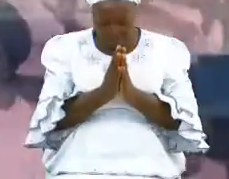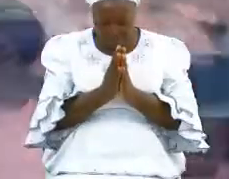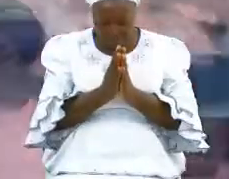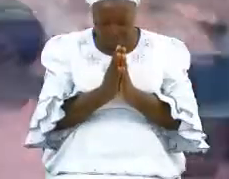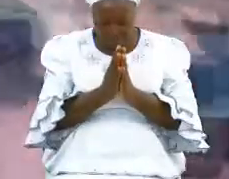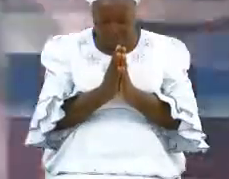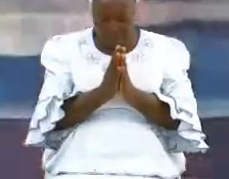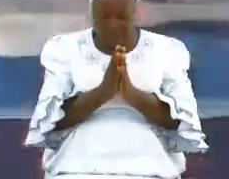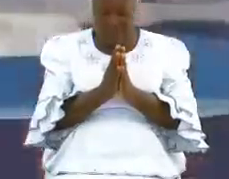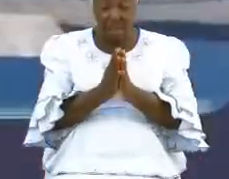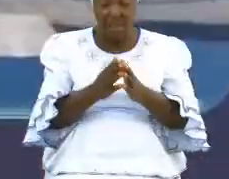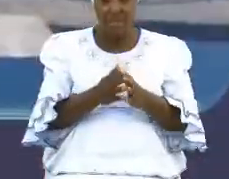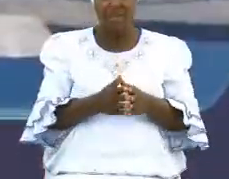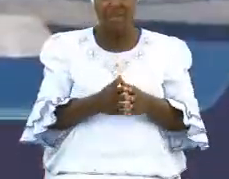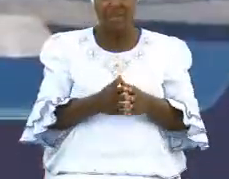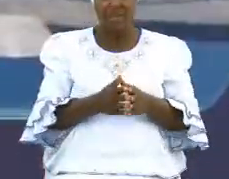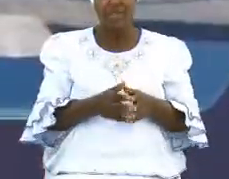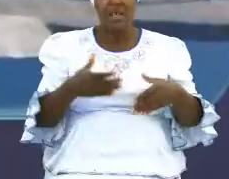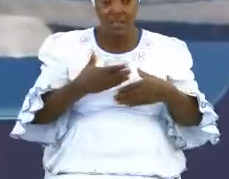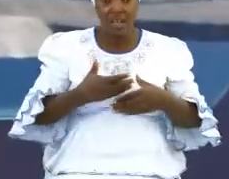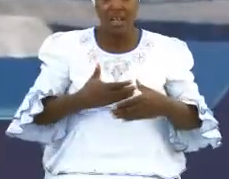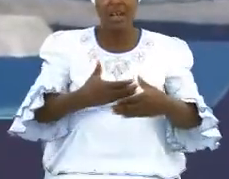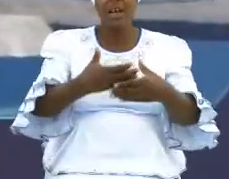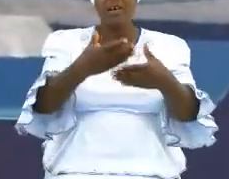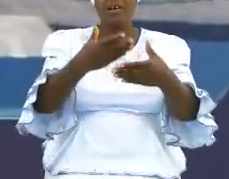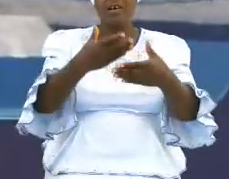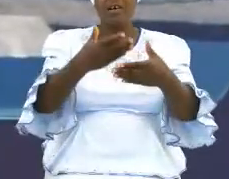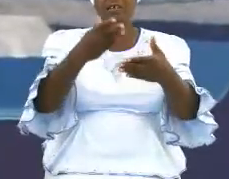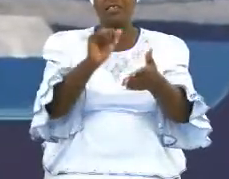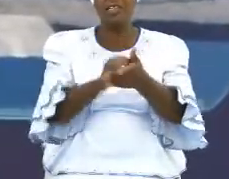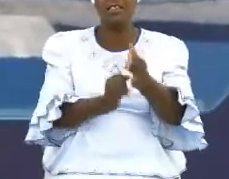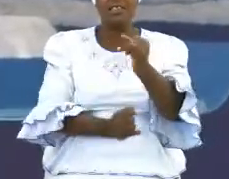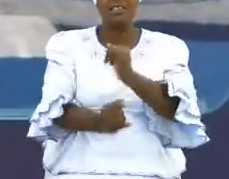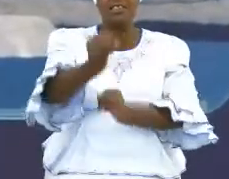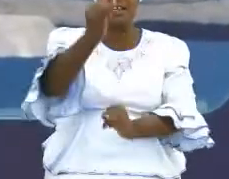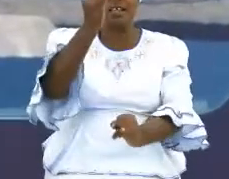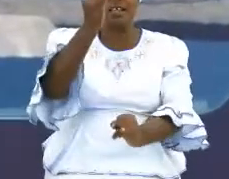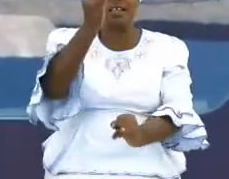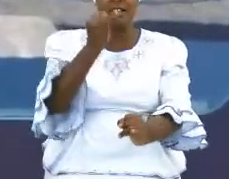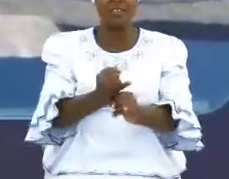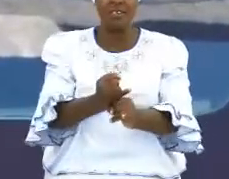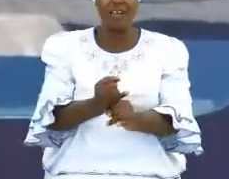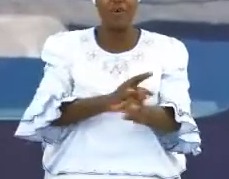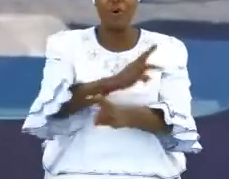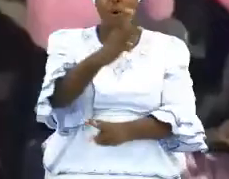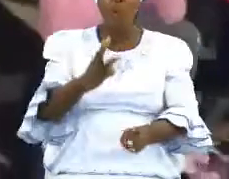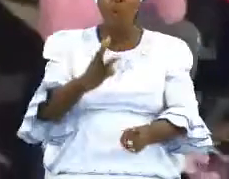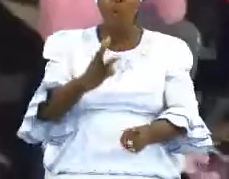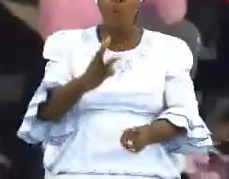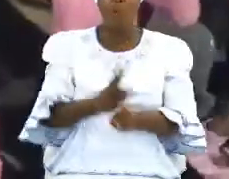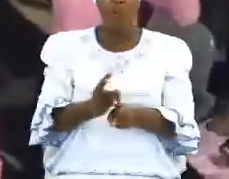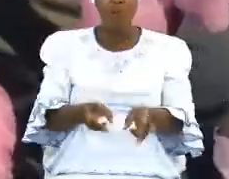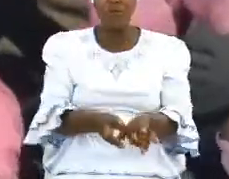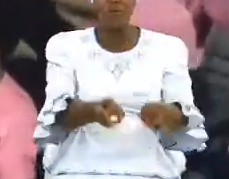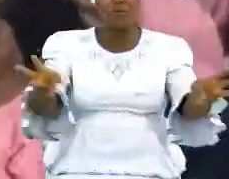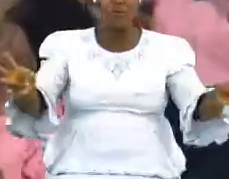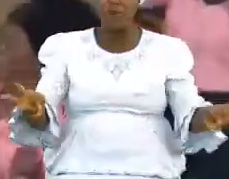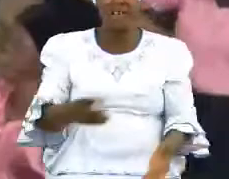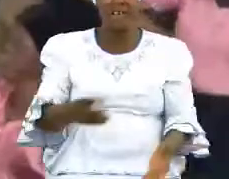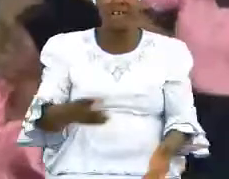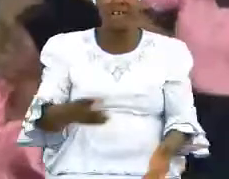Give me good international global crusade.